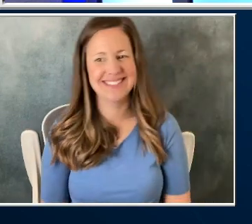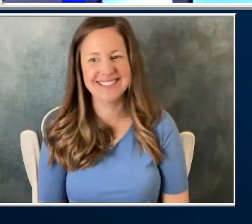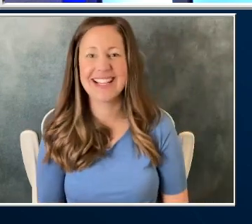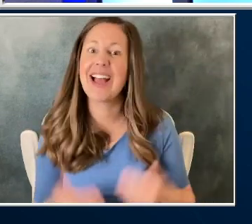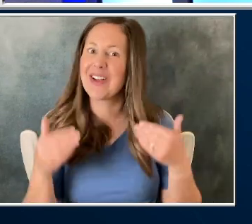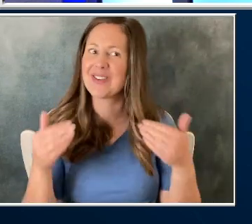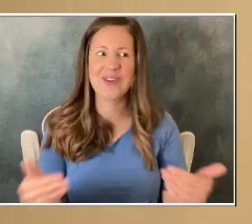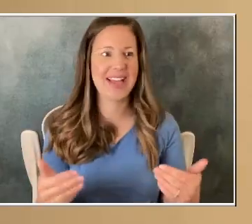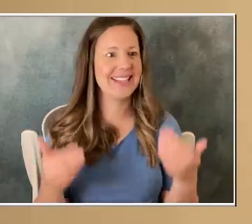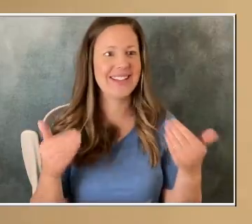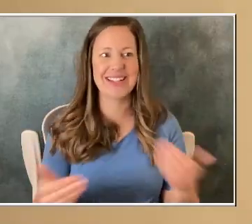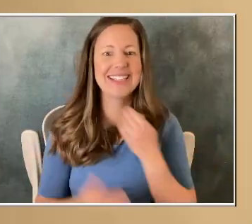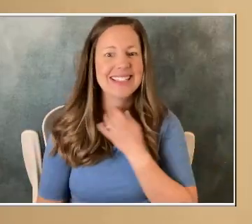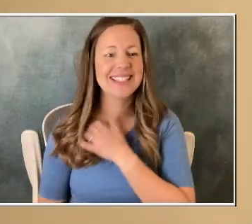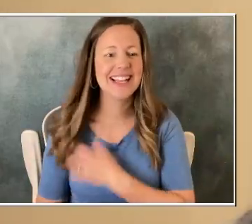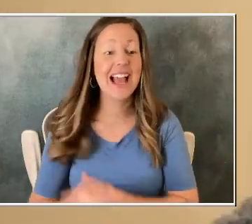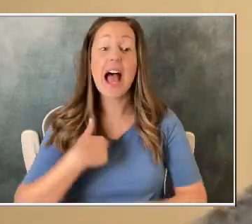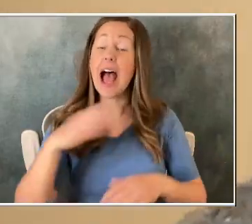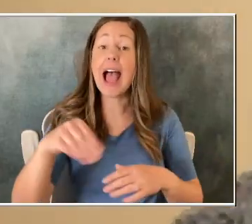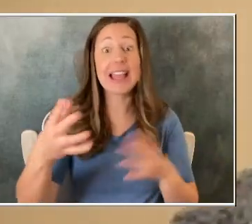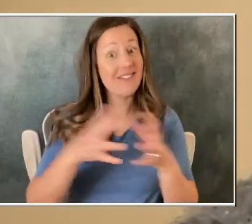homework.